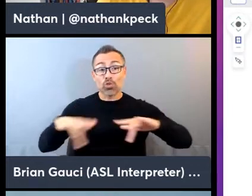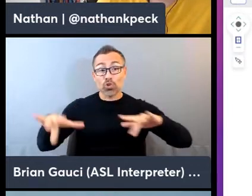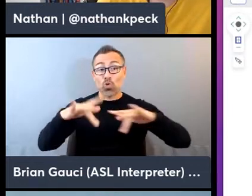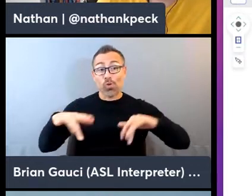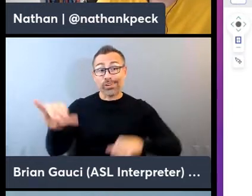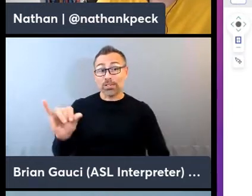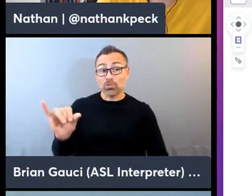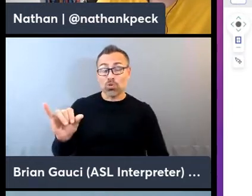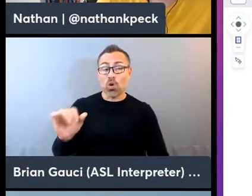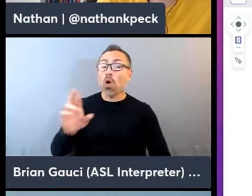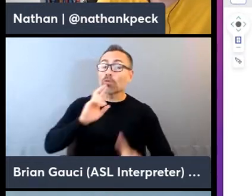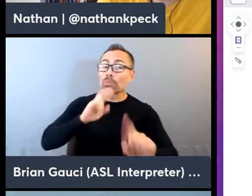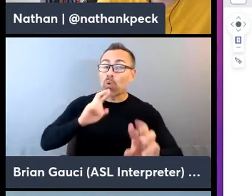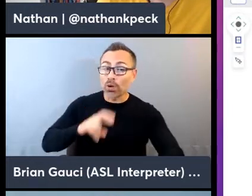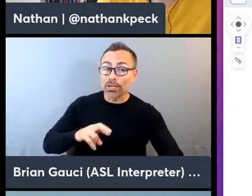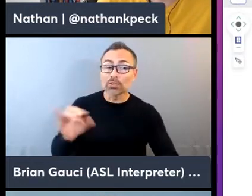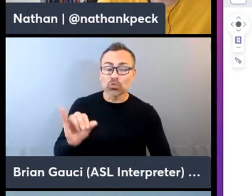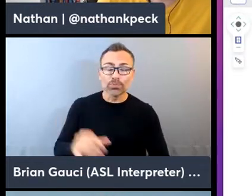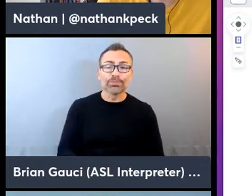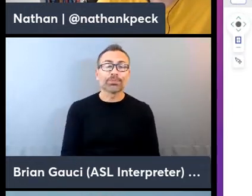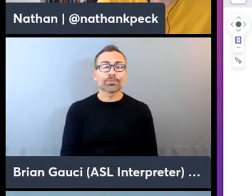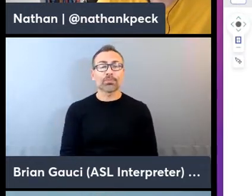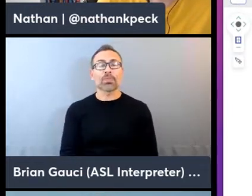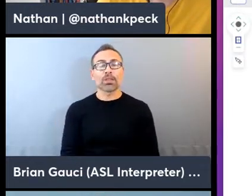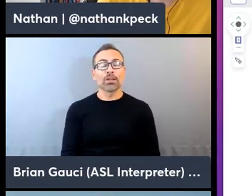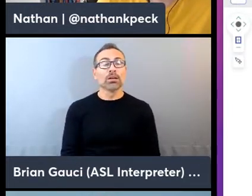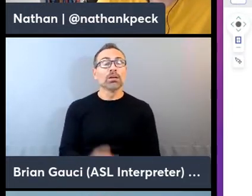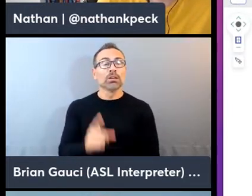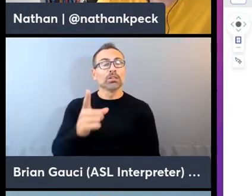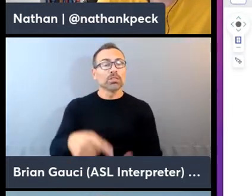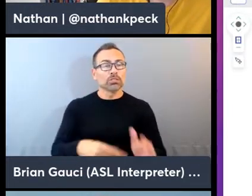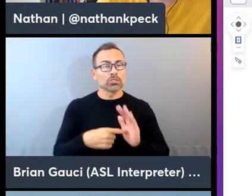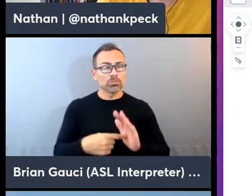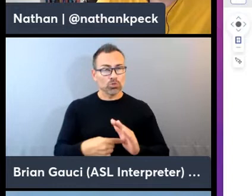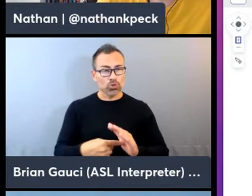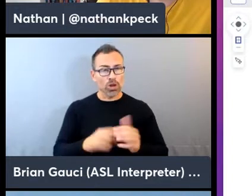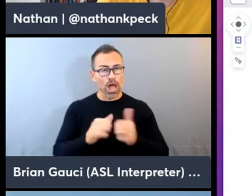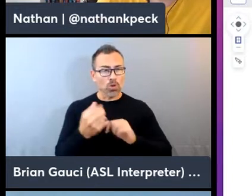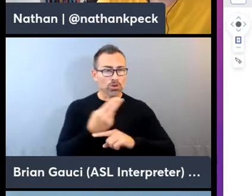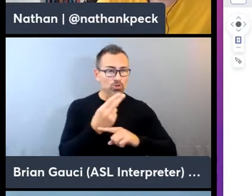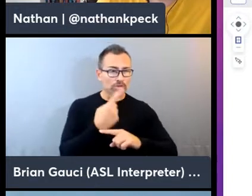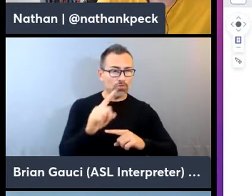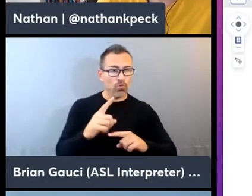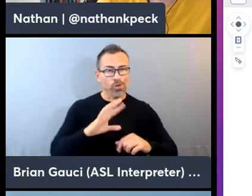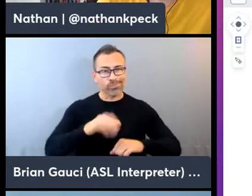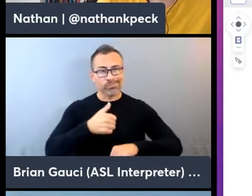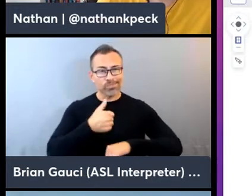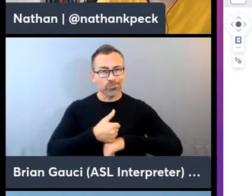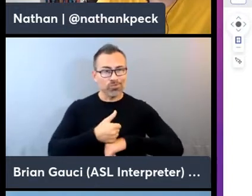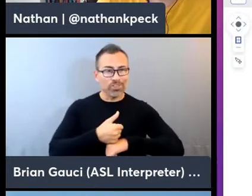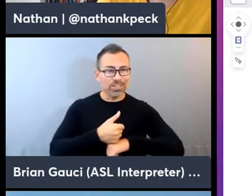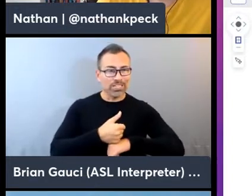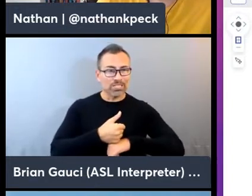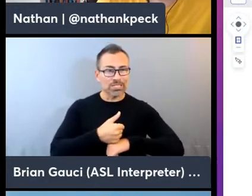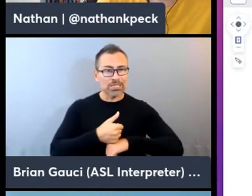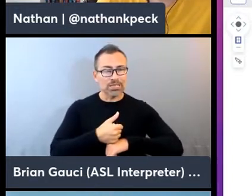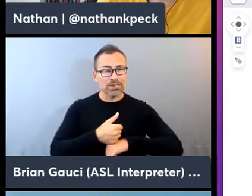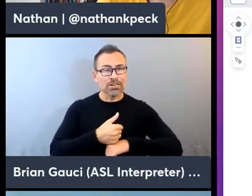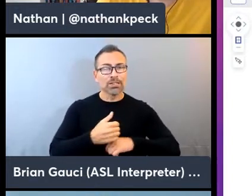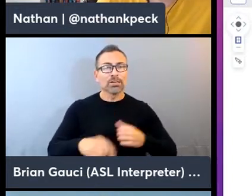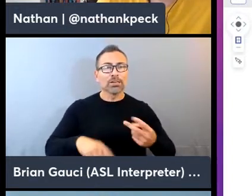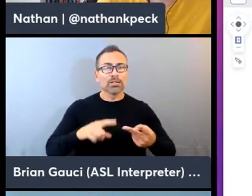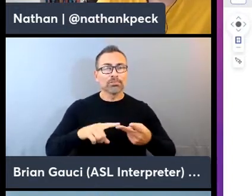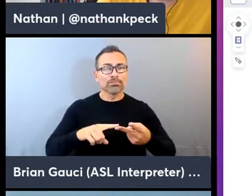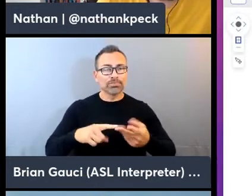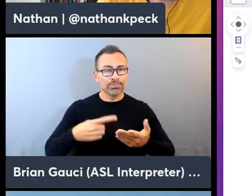So I've shown the use cases of provisioning of the four, discussed the different areas